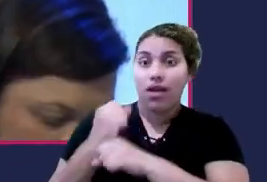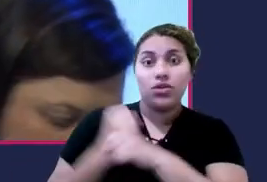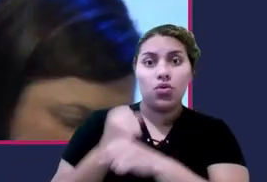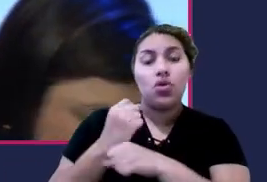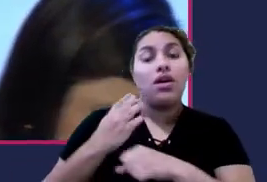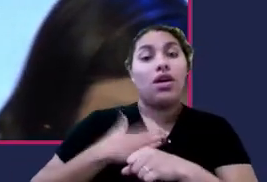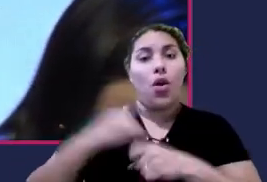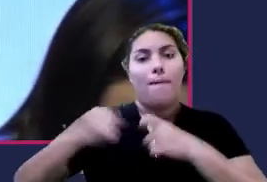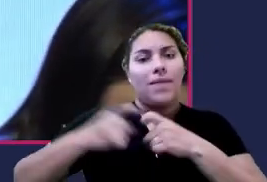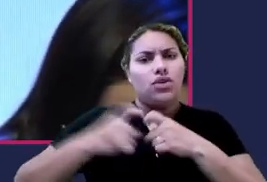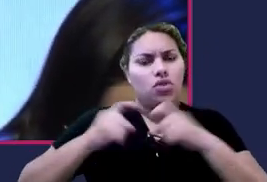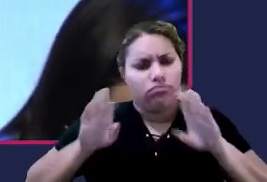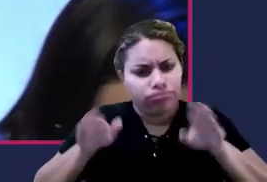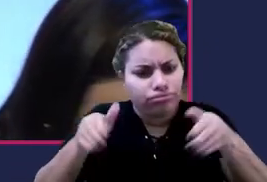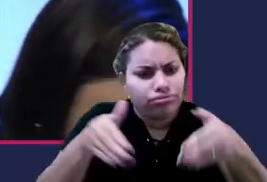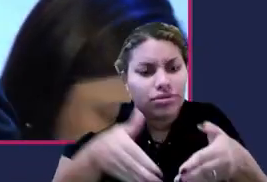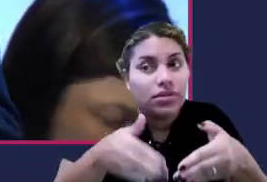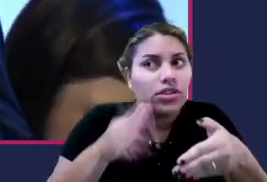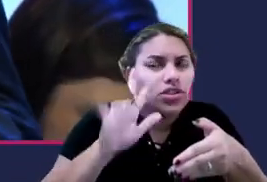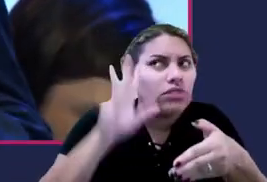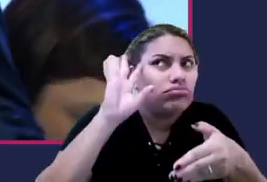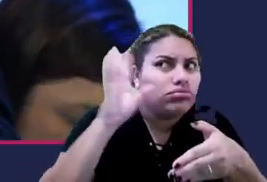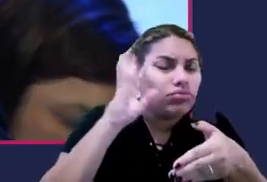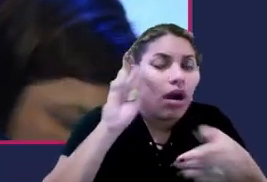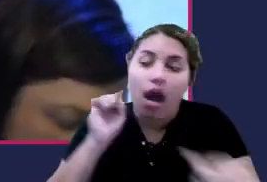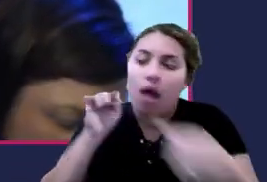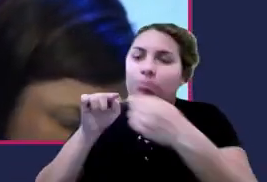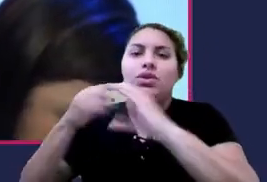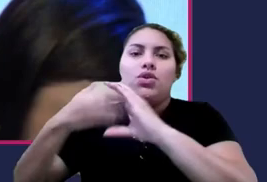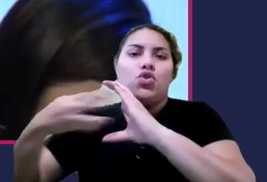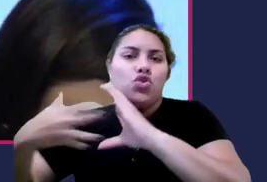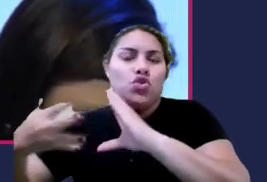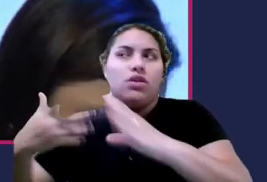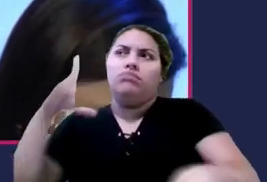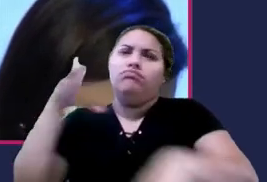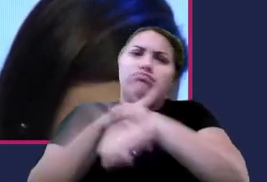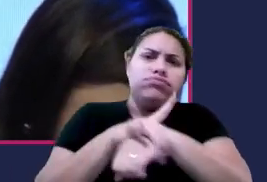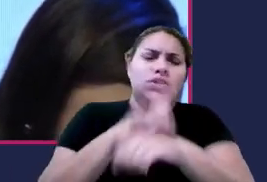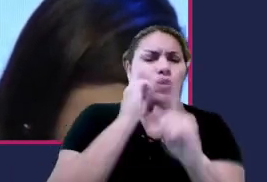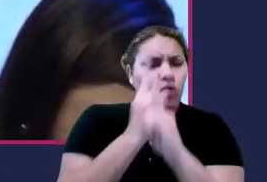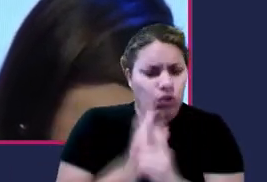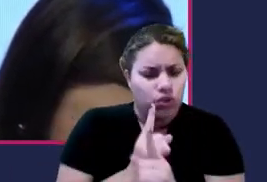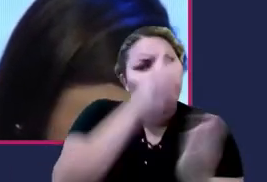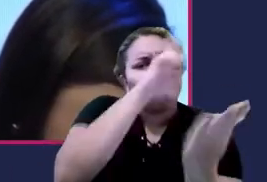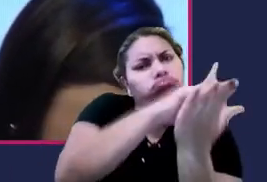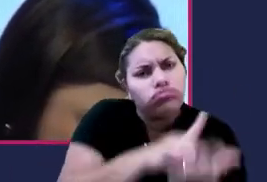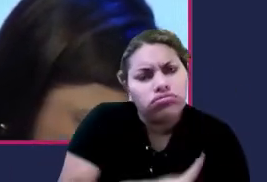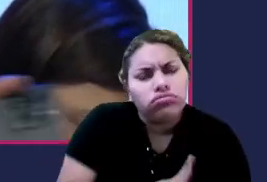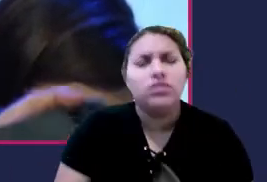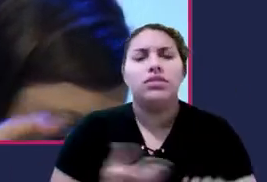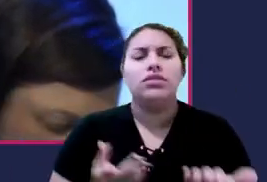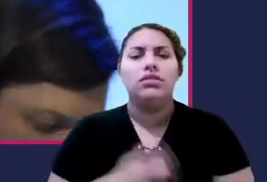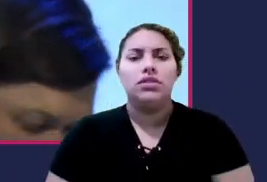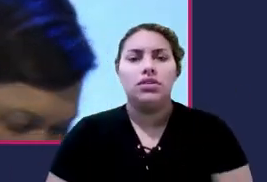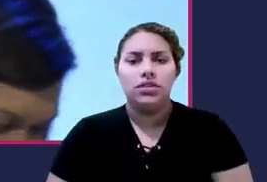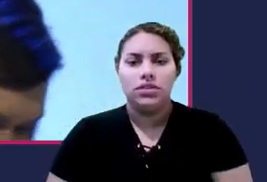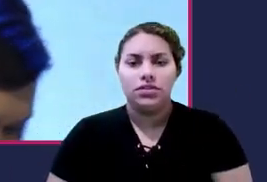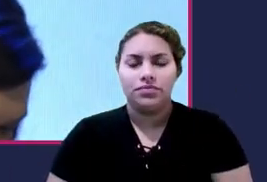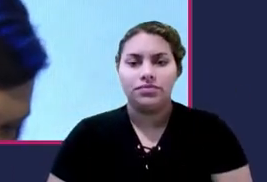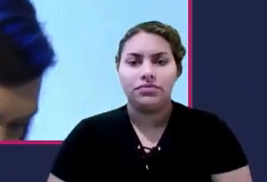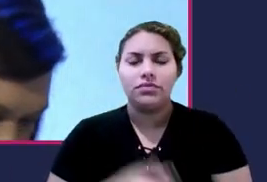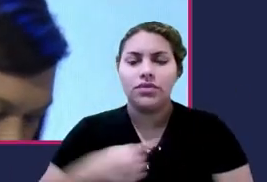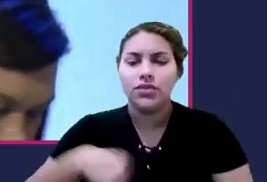I've been in medicine for 32 years, and my line of specialty brought me very close to rare